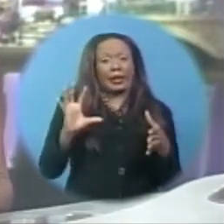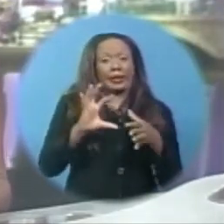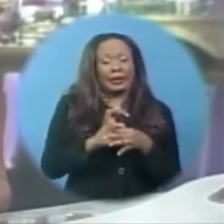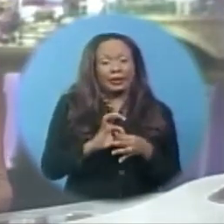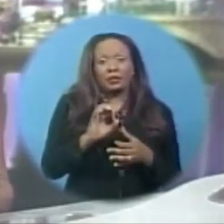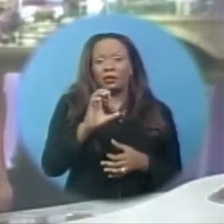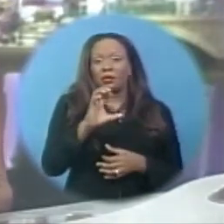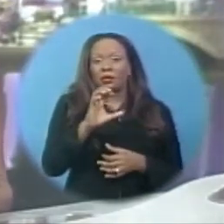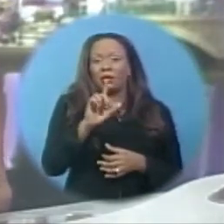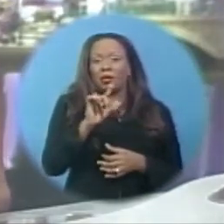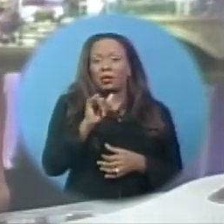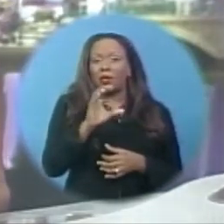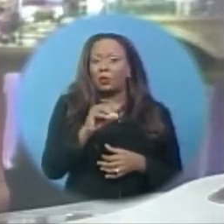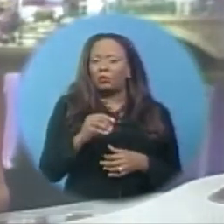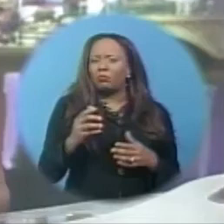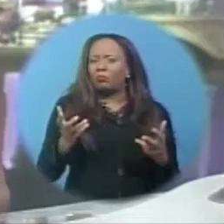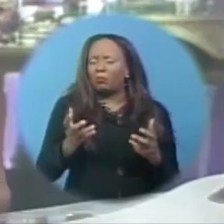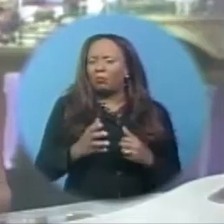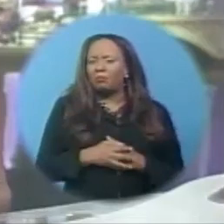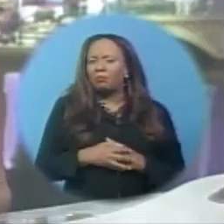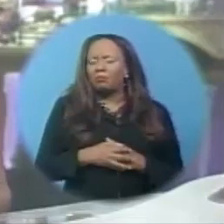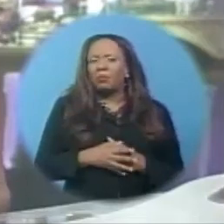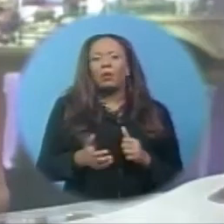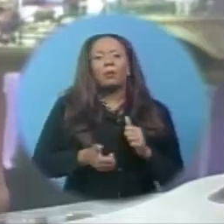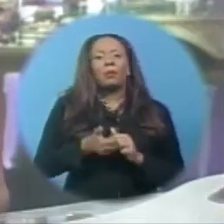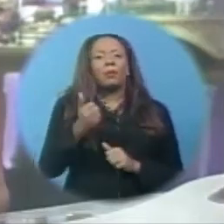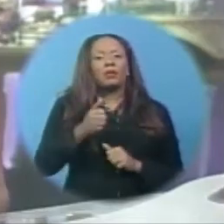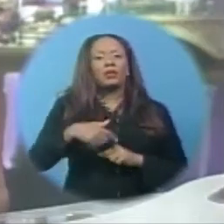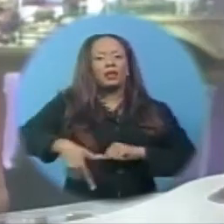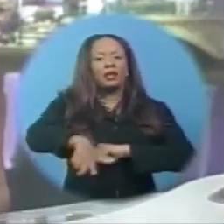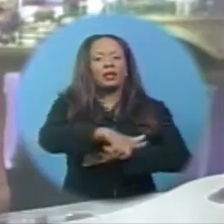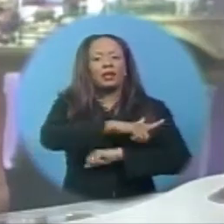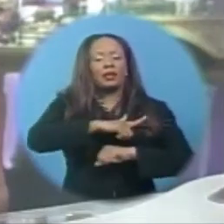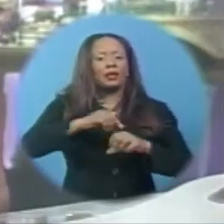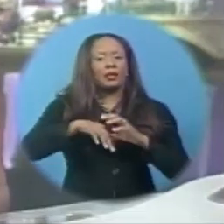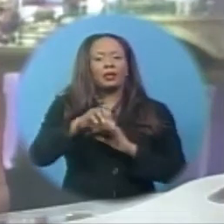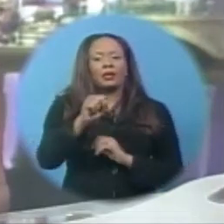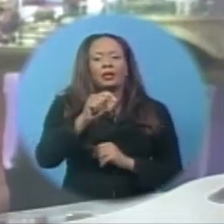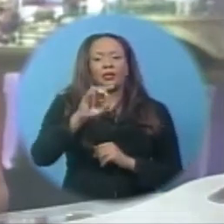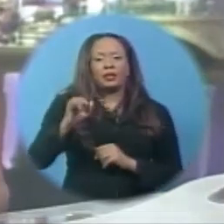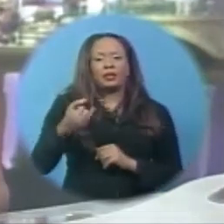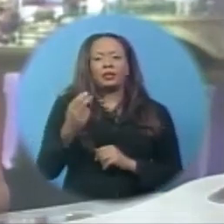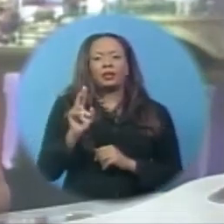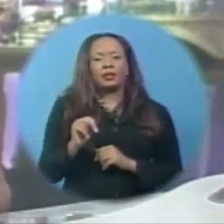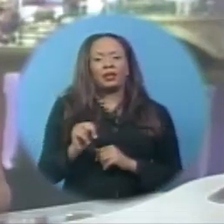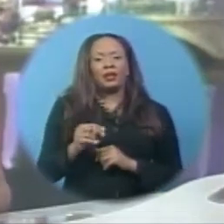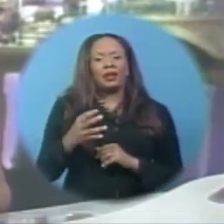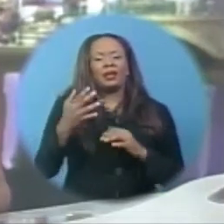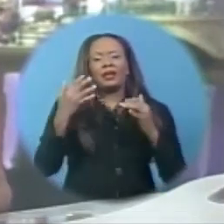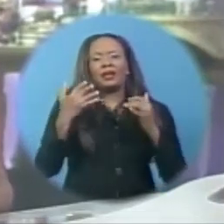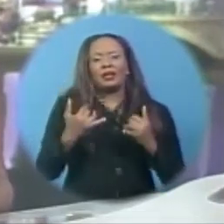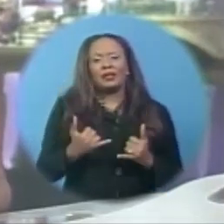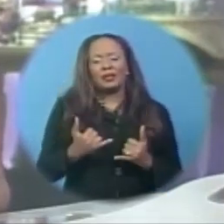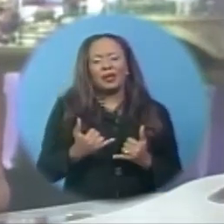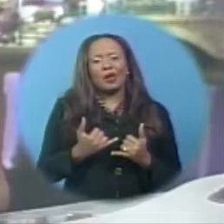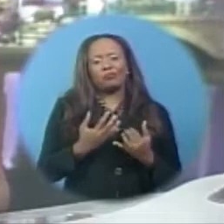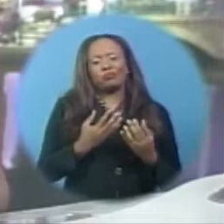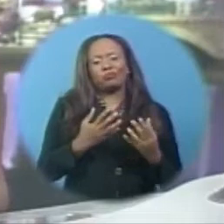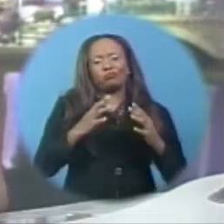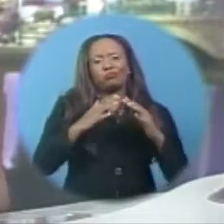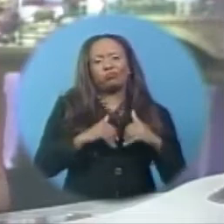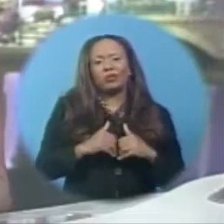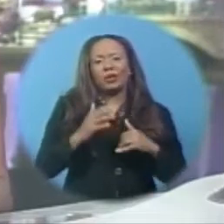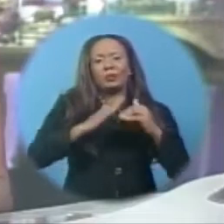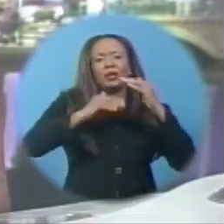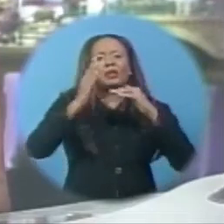of the land owned by CLICO is in St. John, and Professor Fraser says it's a shame those lands have fallen fallow. He says the buildings on